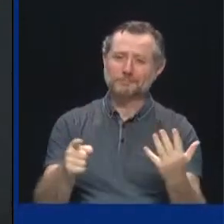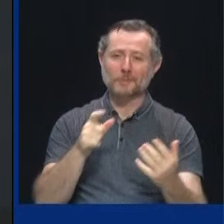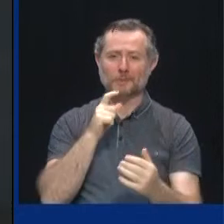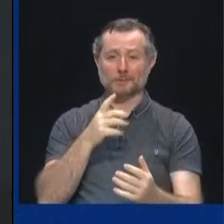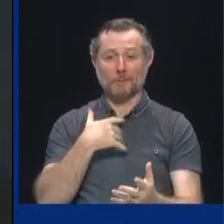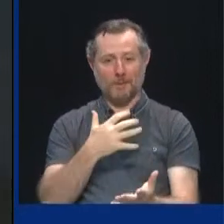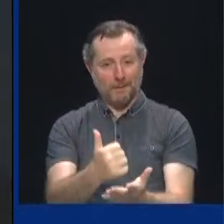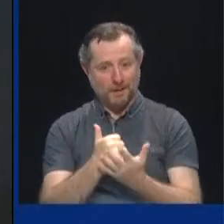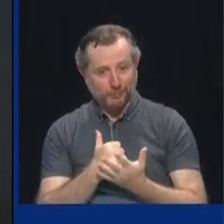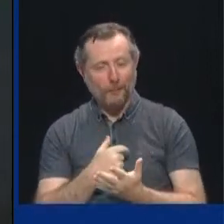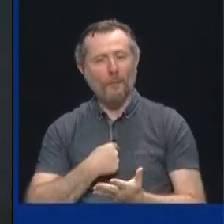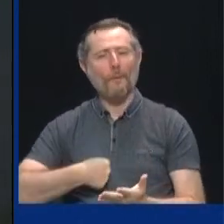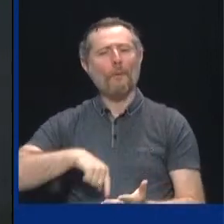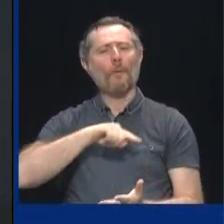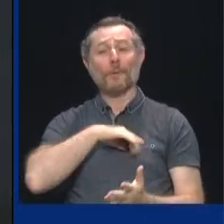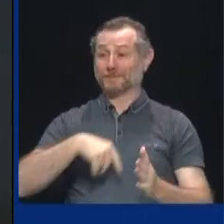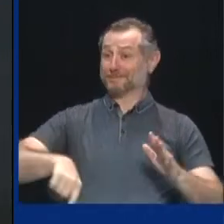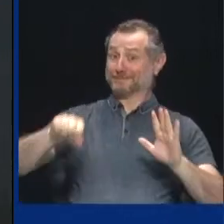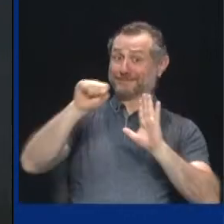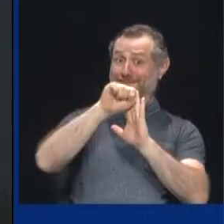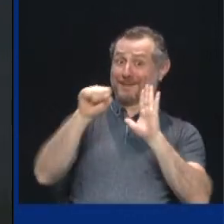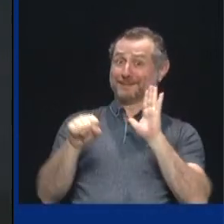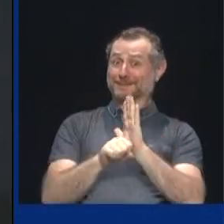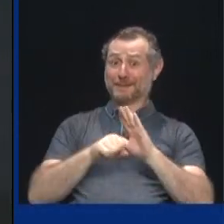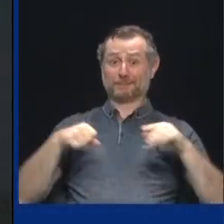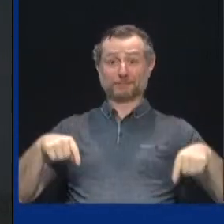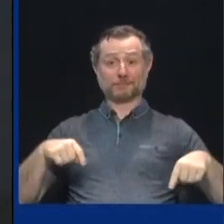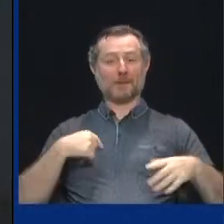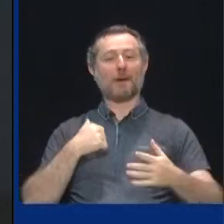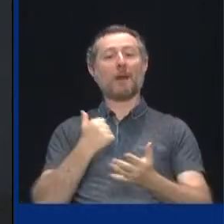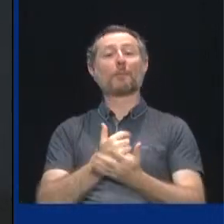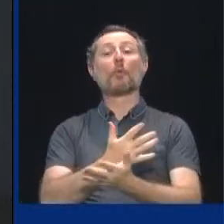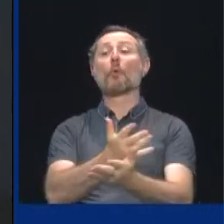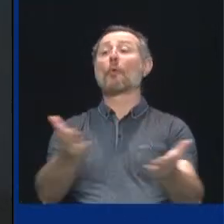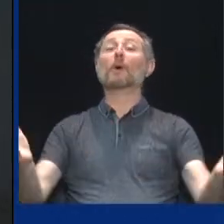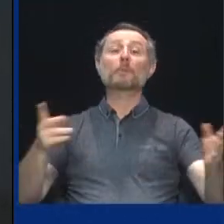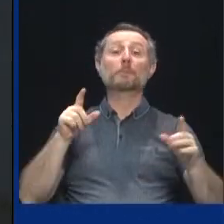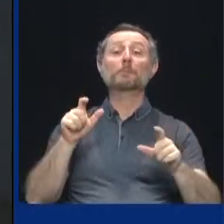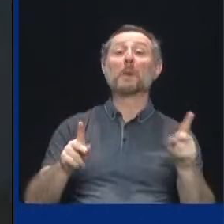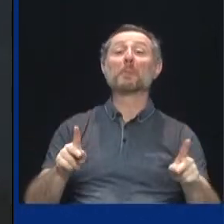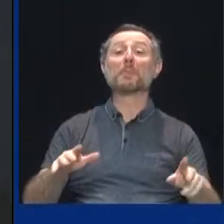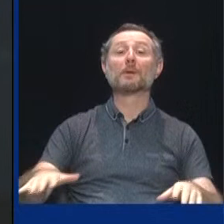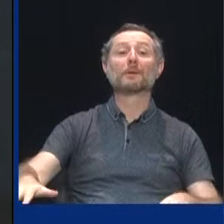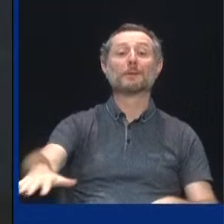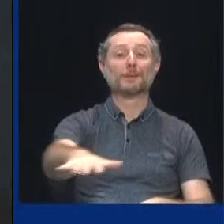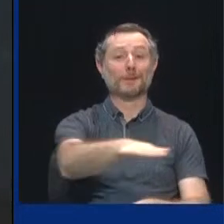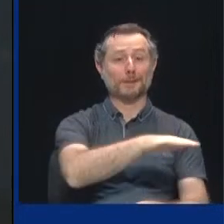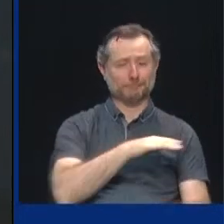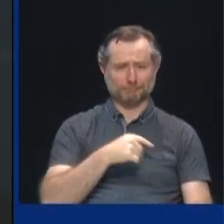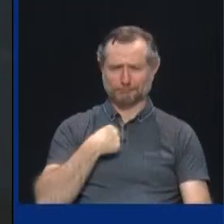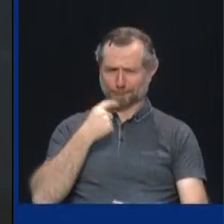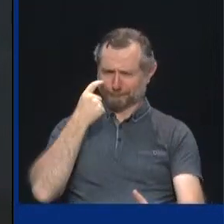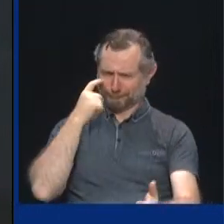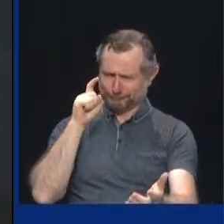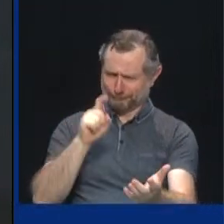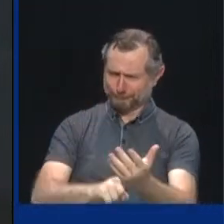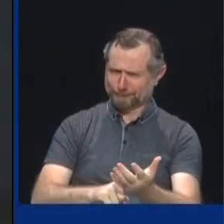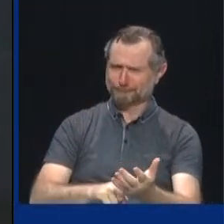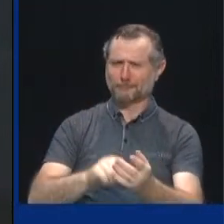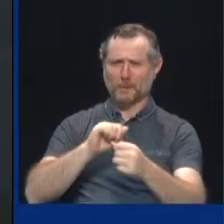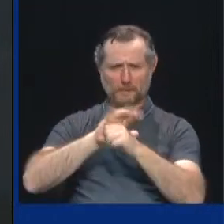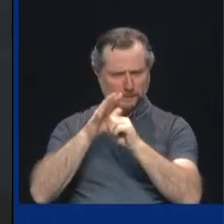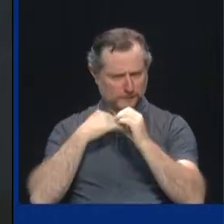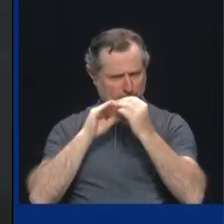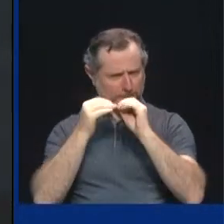state, help all the people in this state. We see the COVID numbers, and we see the